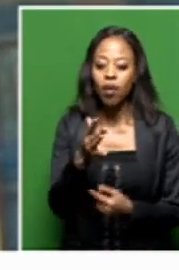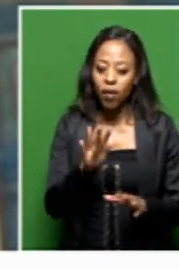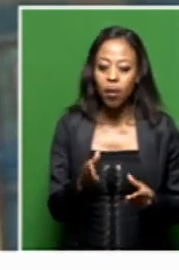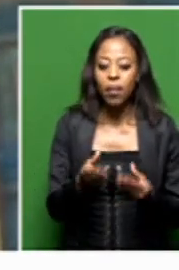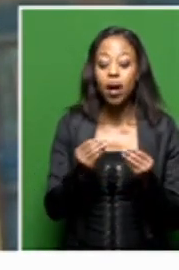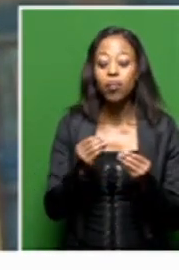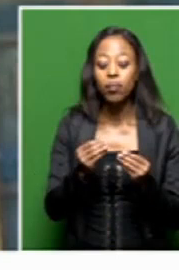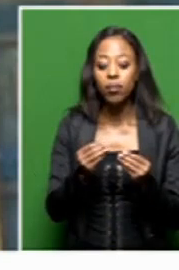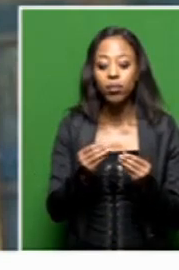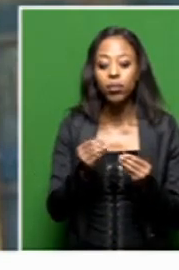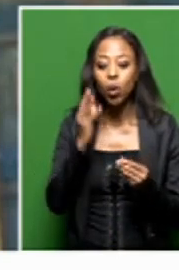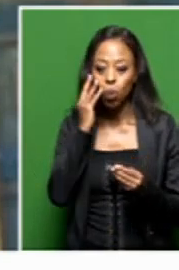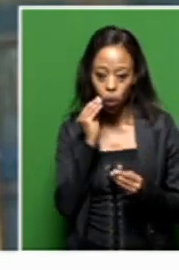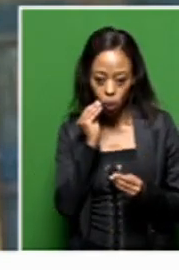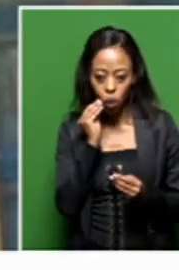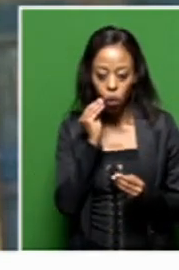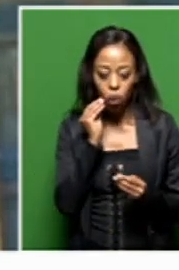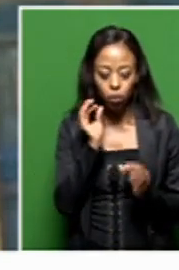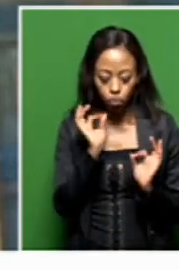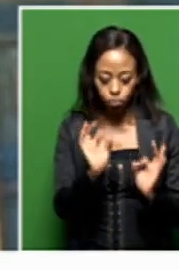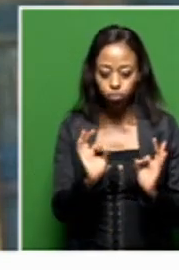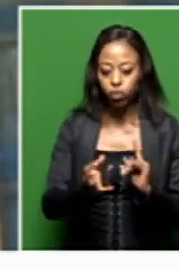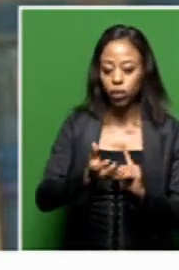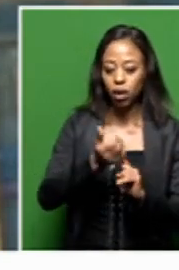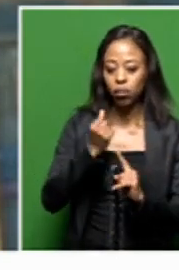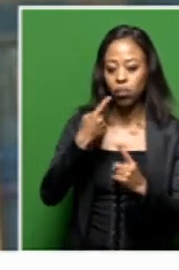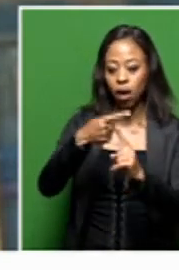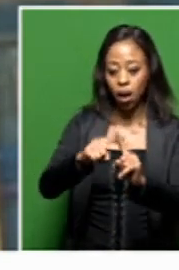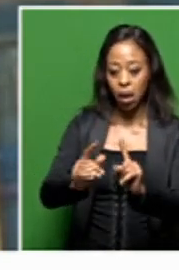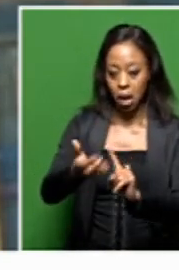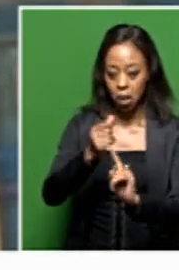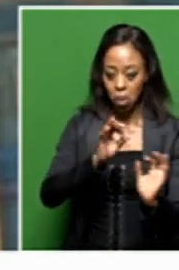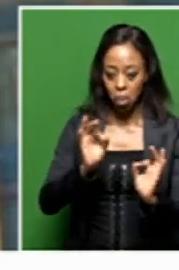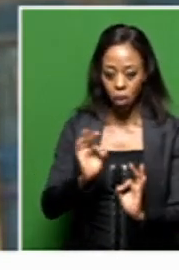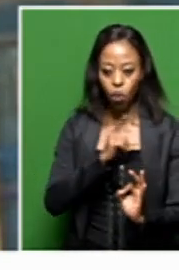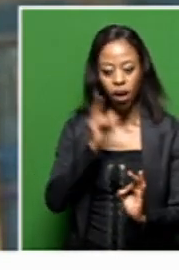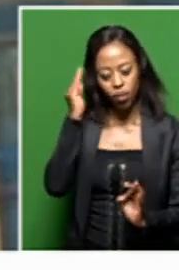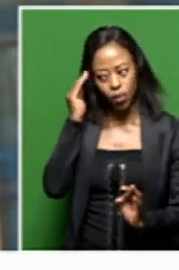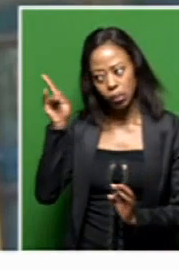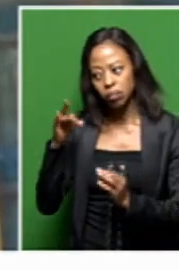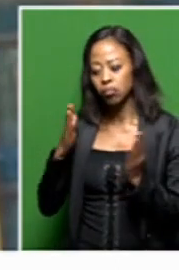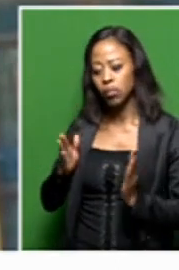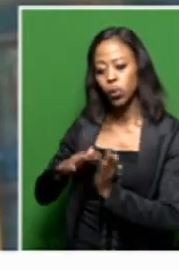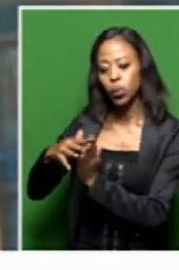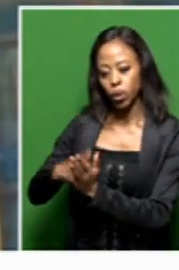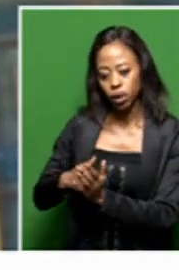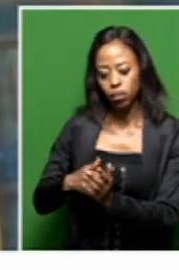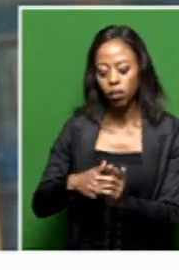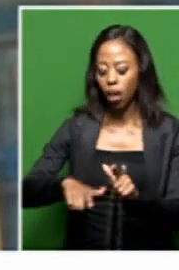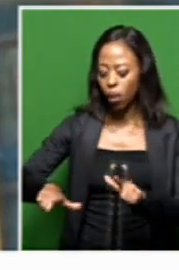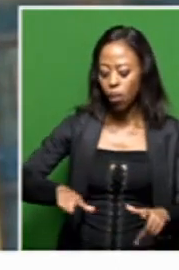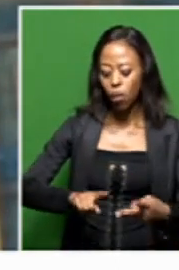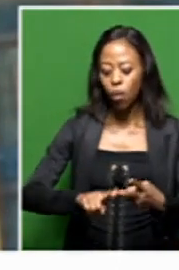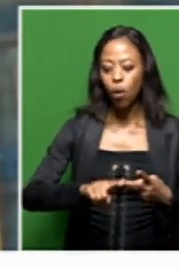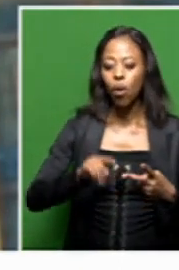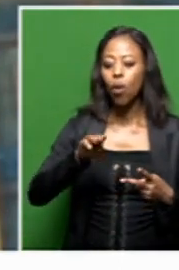large numbers of older people, and we know that the older people are more vulnerable. So in parts of the country, like in Limpopo and parts of